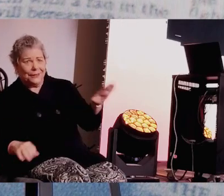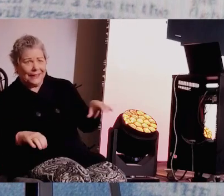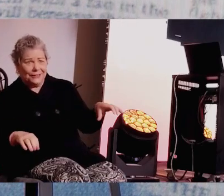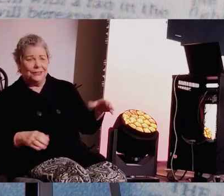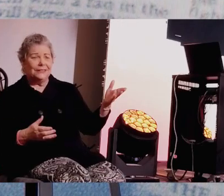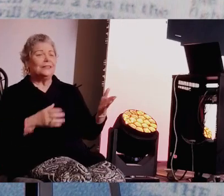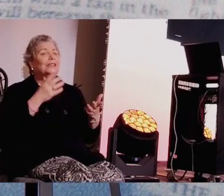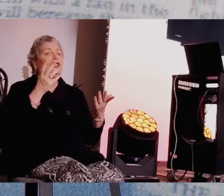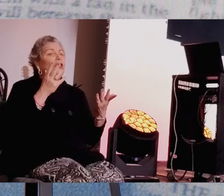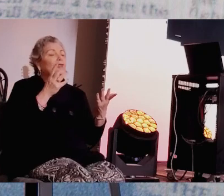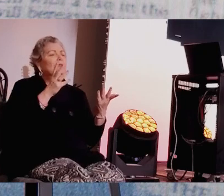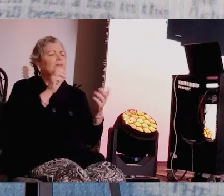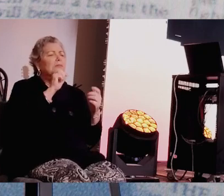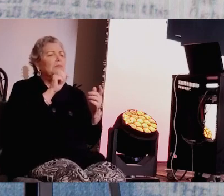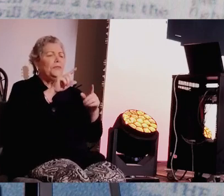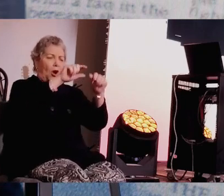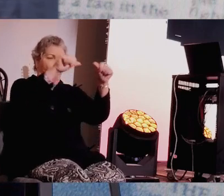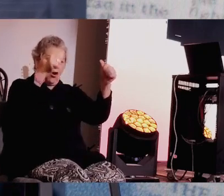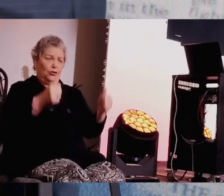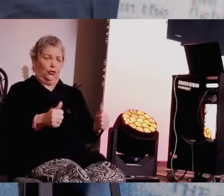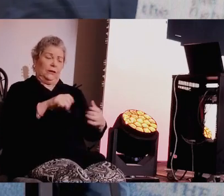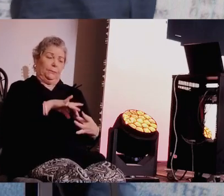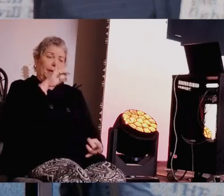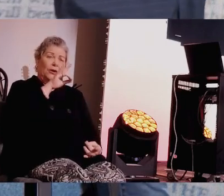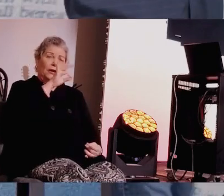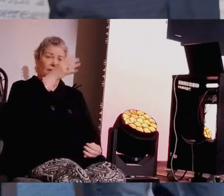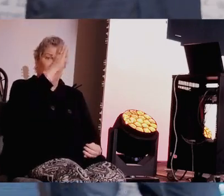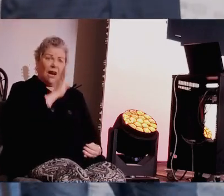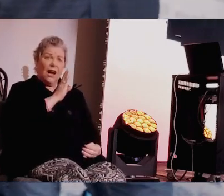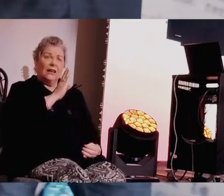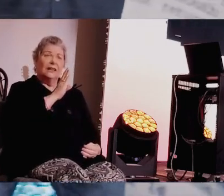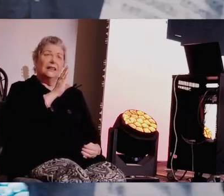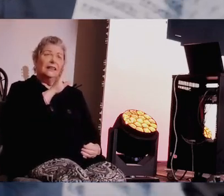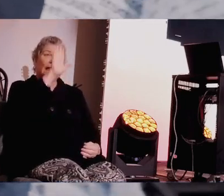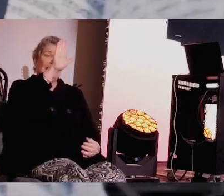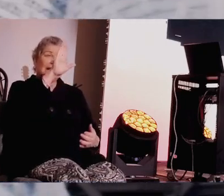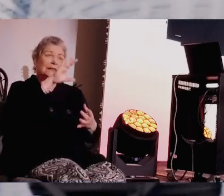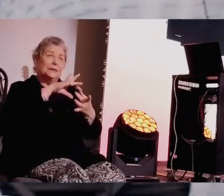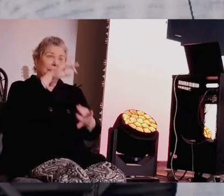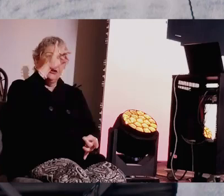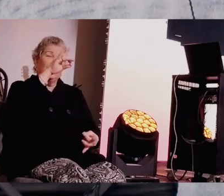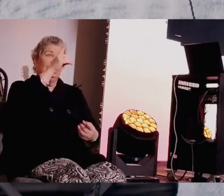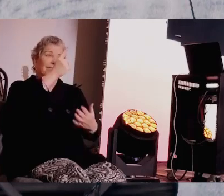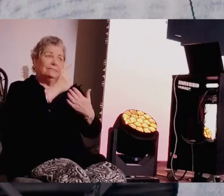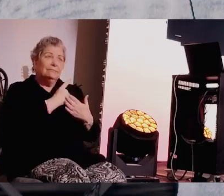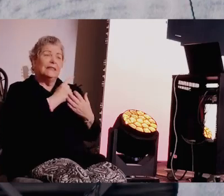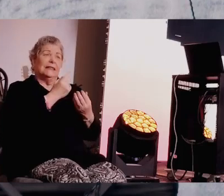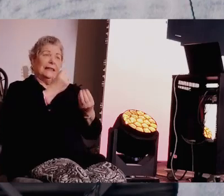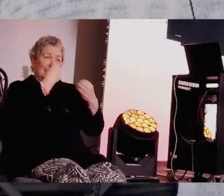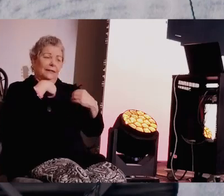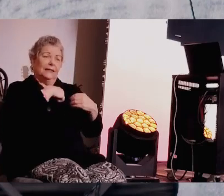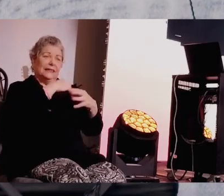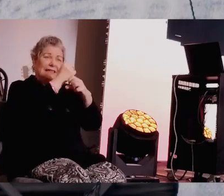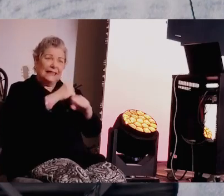You see, don't get me wrong. The altar, the spirit of what God does, his spirit that comes to our spirit, man, and brings deliverance.